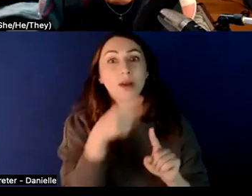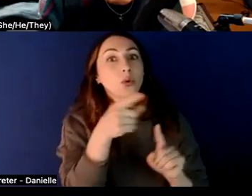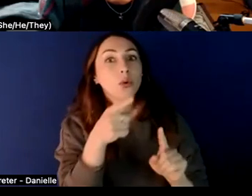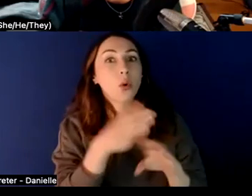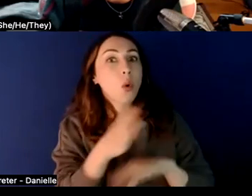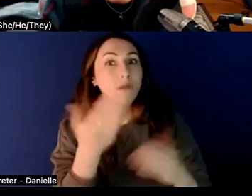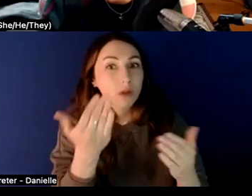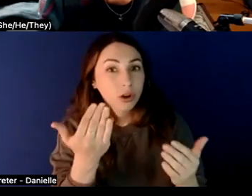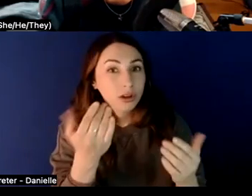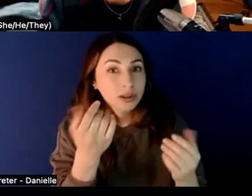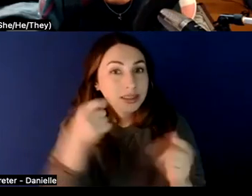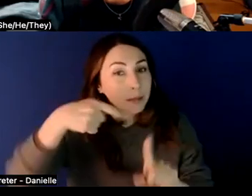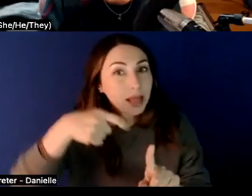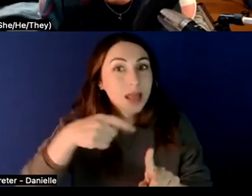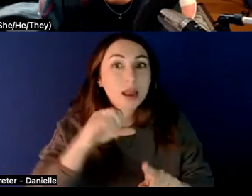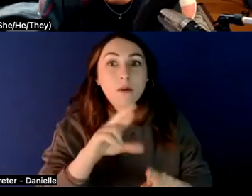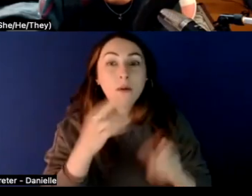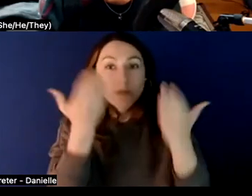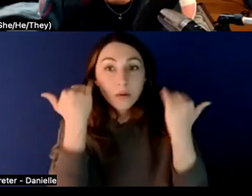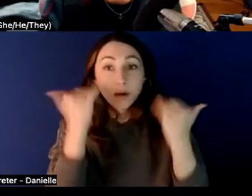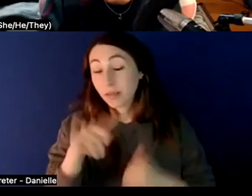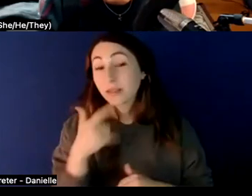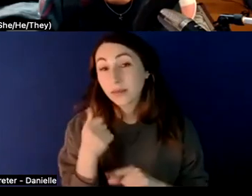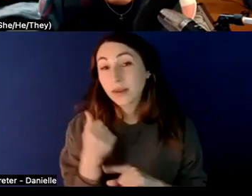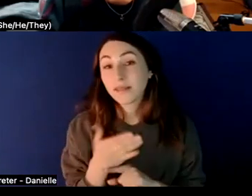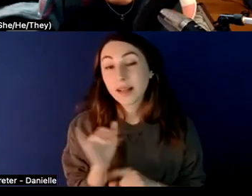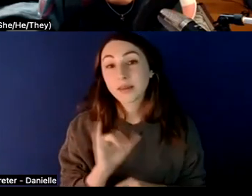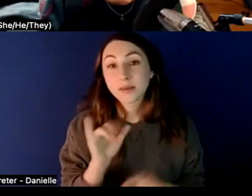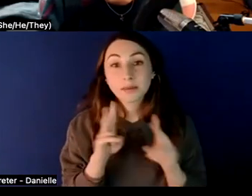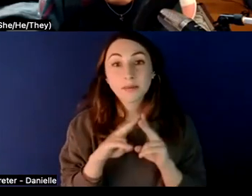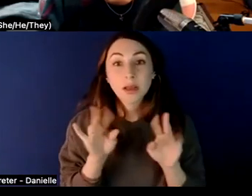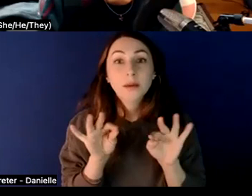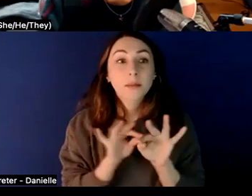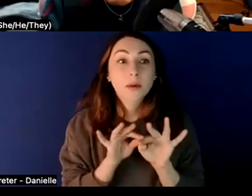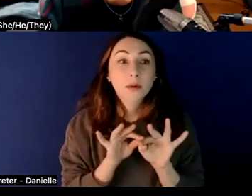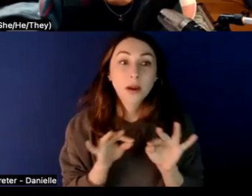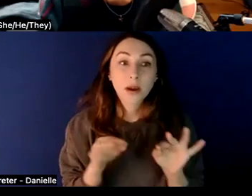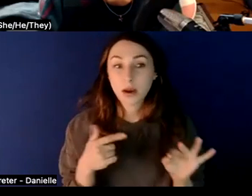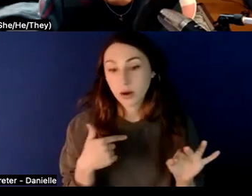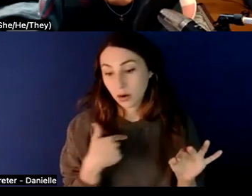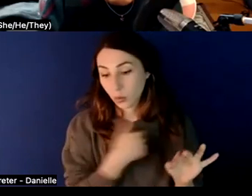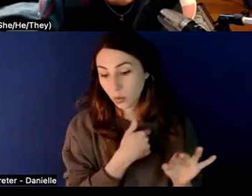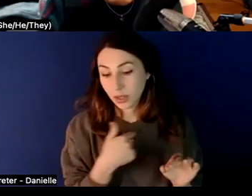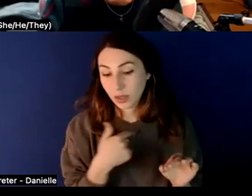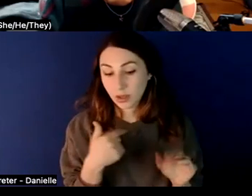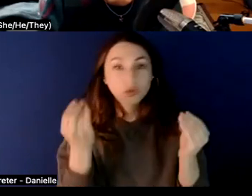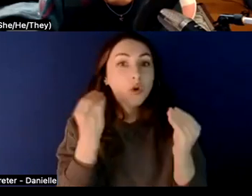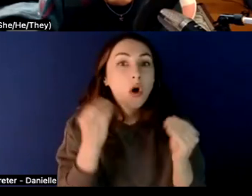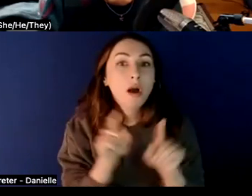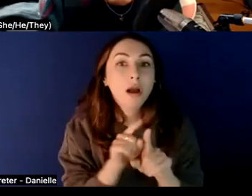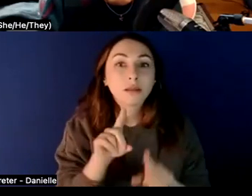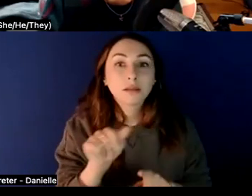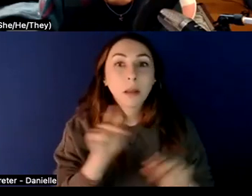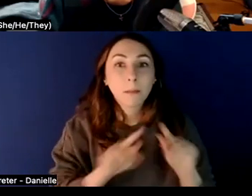overstimulated, those definitely are red flags too, that are really important, that we are taught as disabled people to embrace,